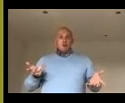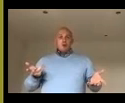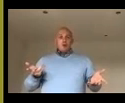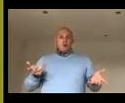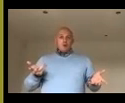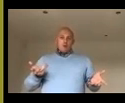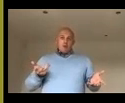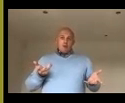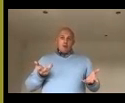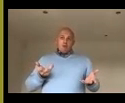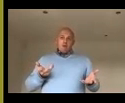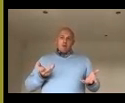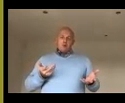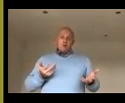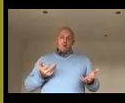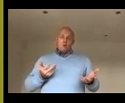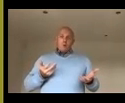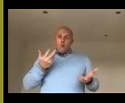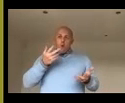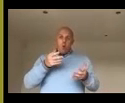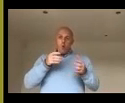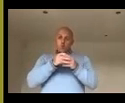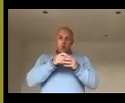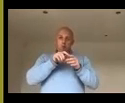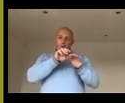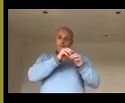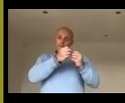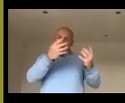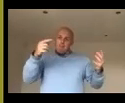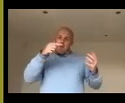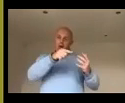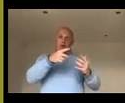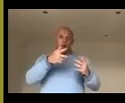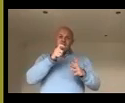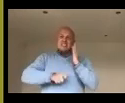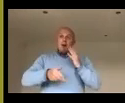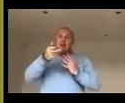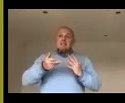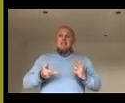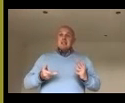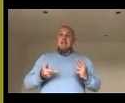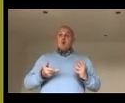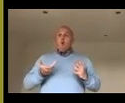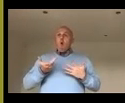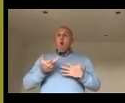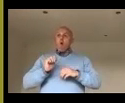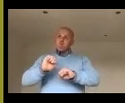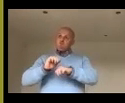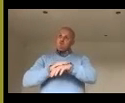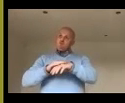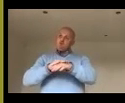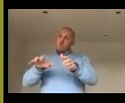you know, group of people in terms of people with disability, particular ethnic groups?